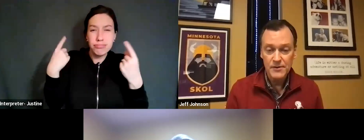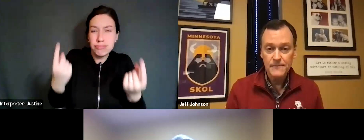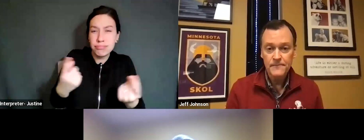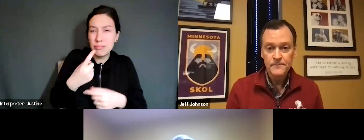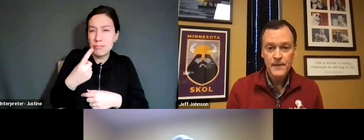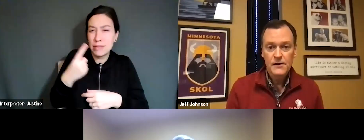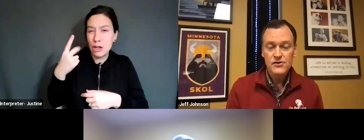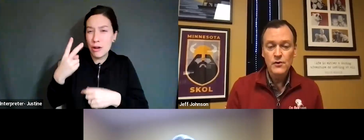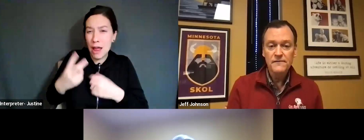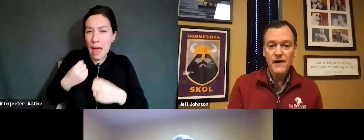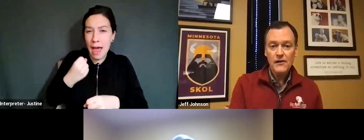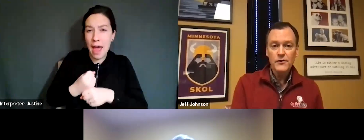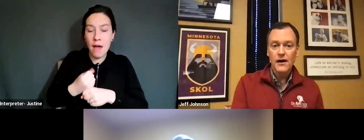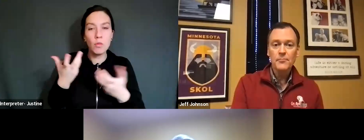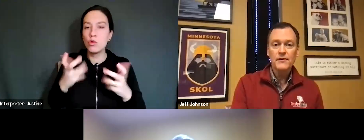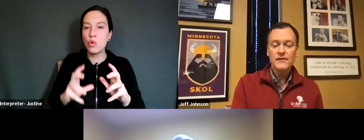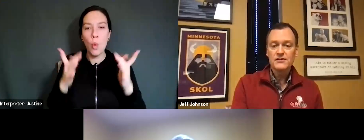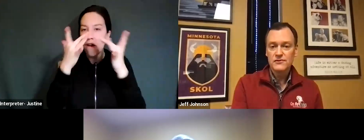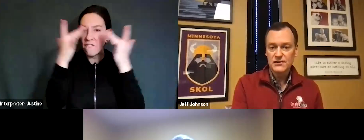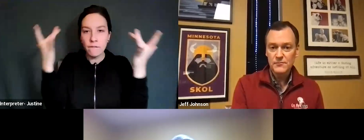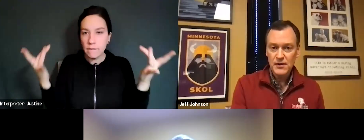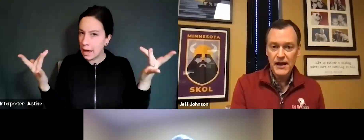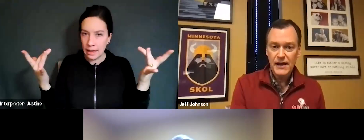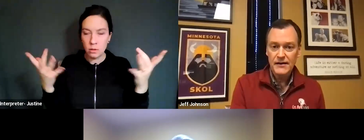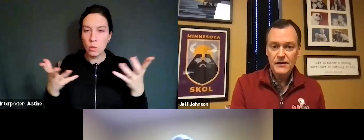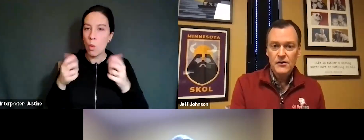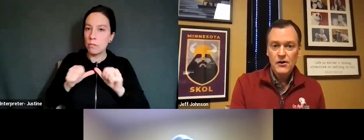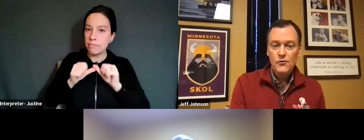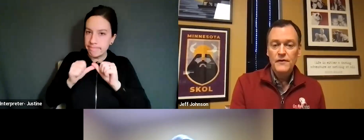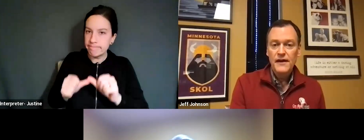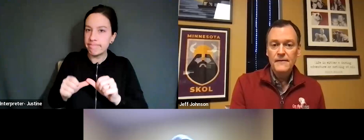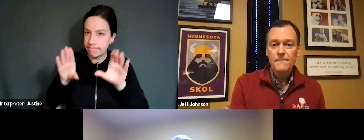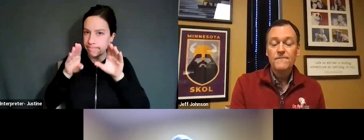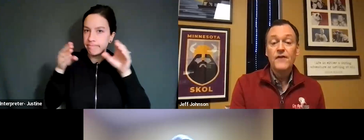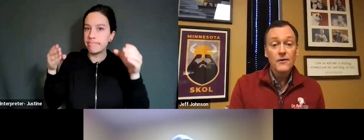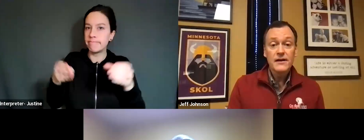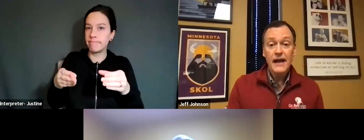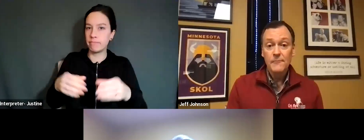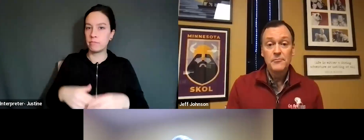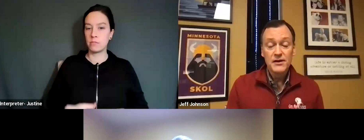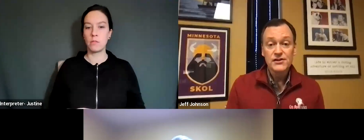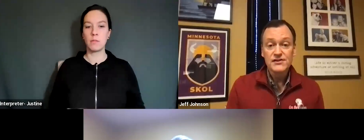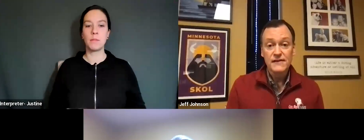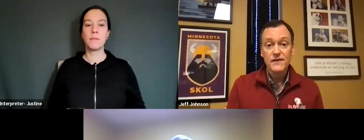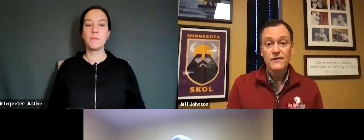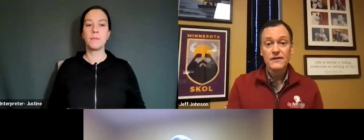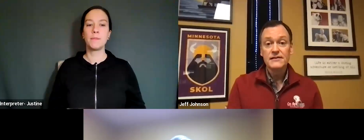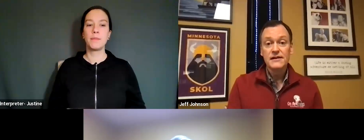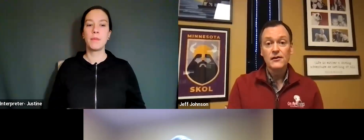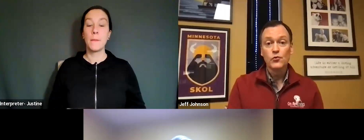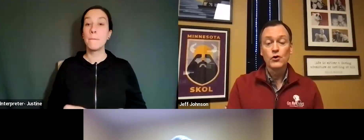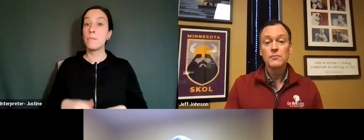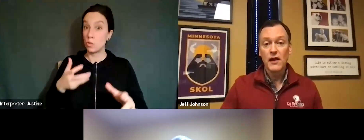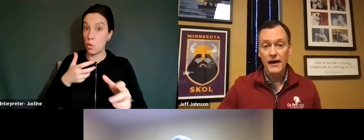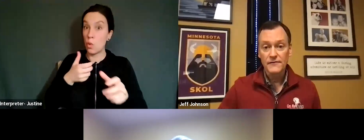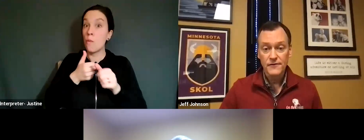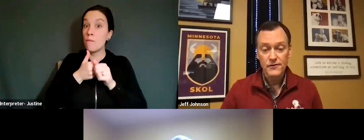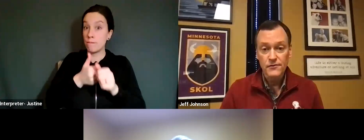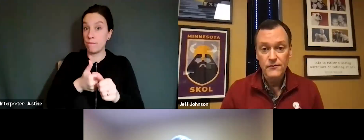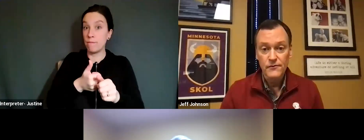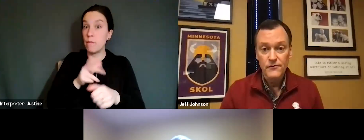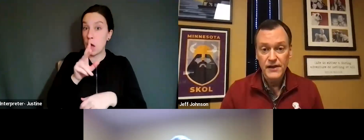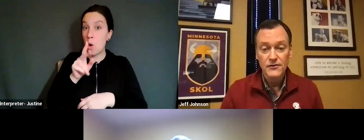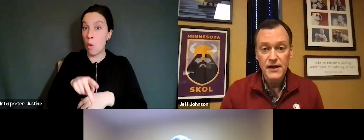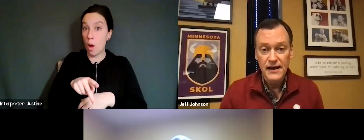that to happen. So we followed up the strategic plan with a very ambitious and very detailed work plan